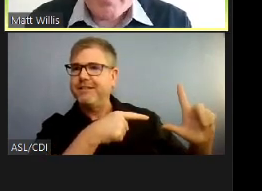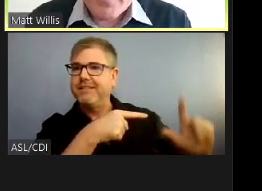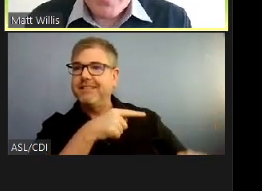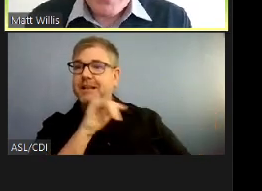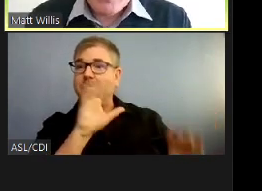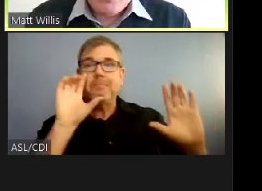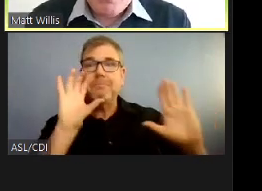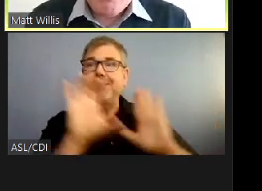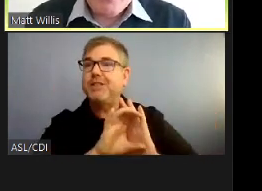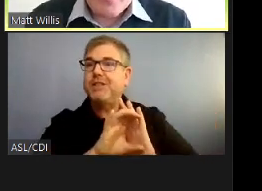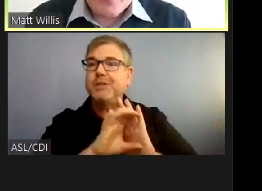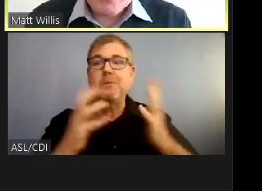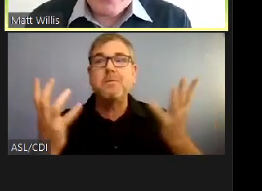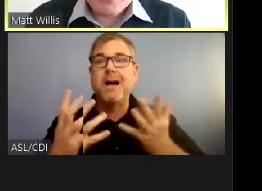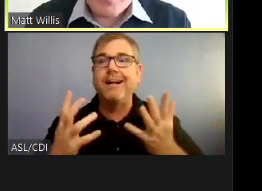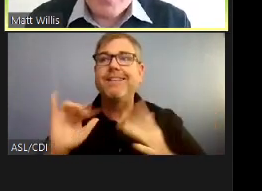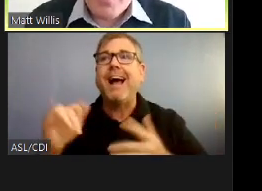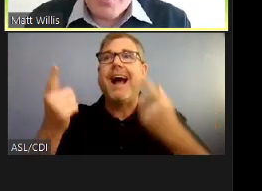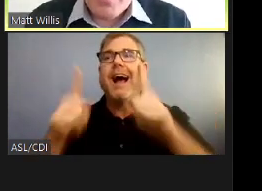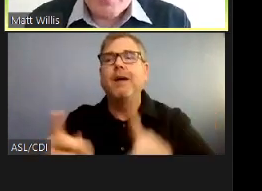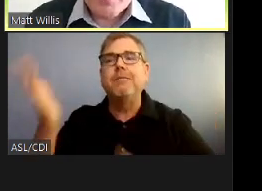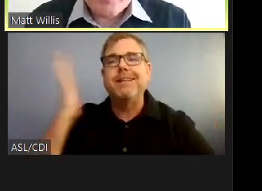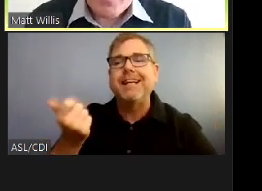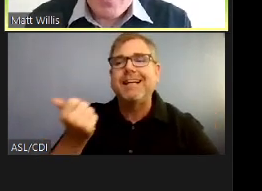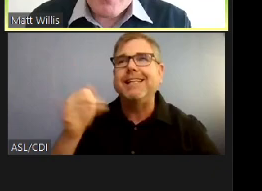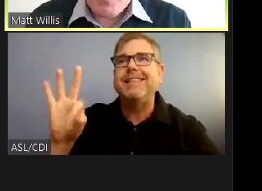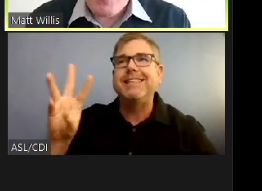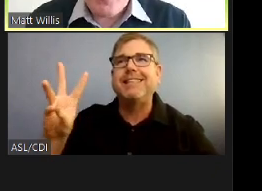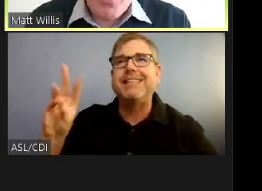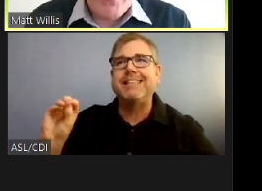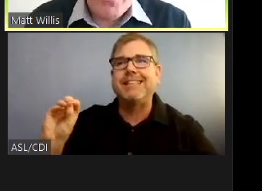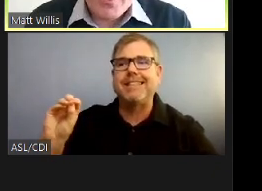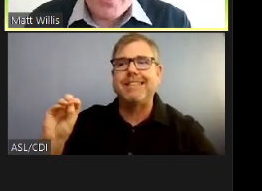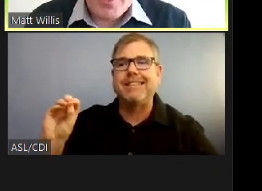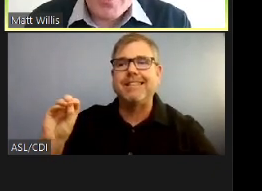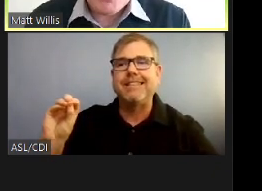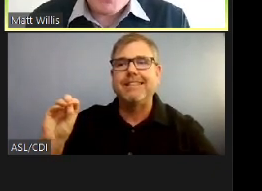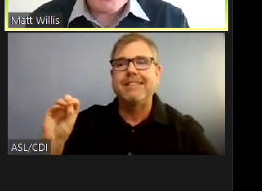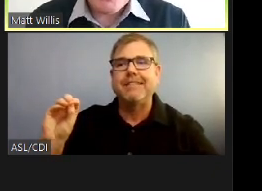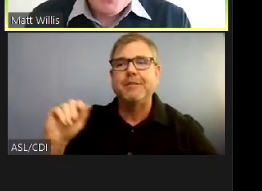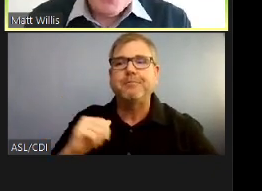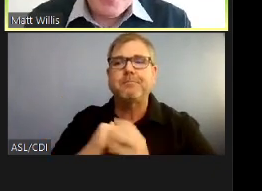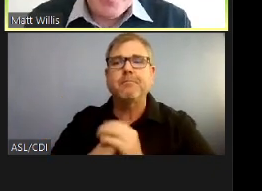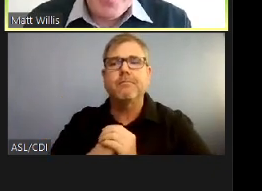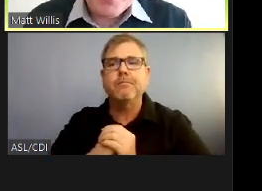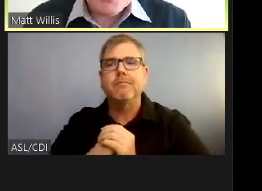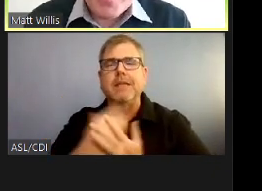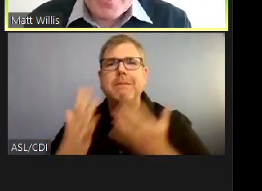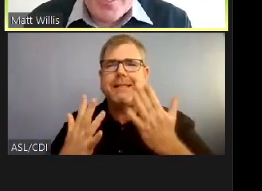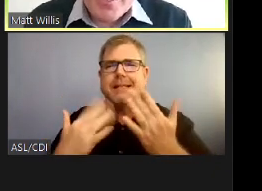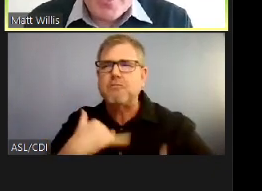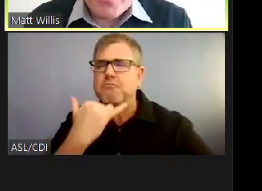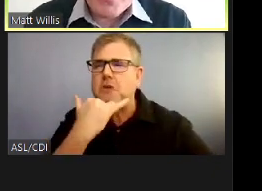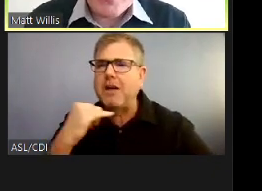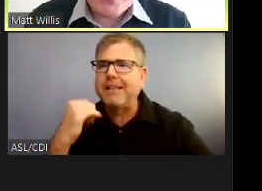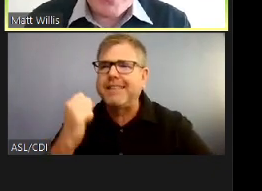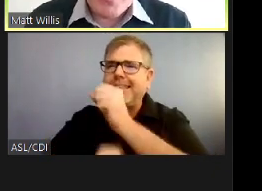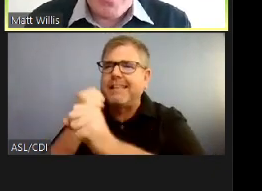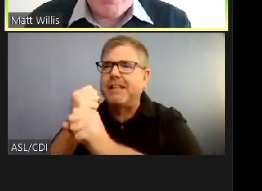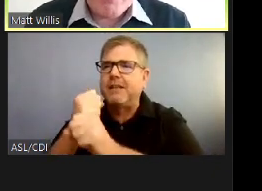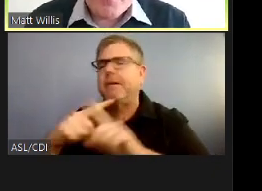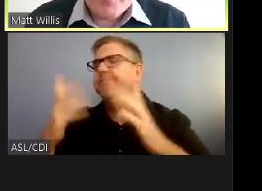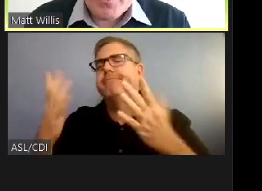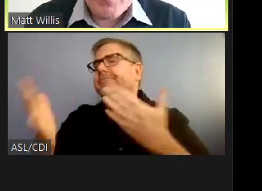1960. This is the I may be off on that date. It's in the 60s, and this is